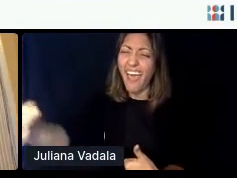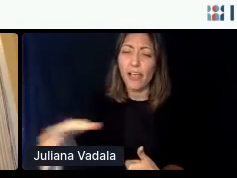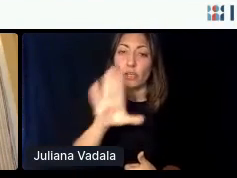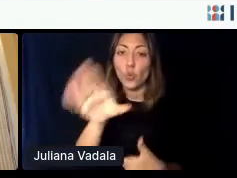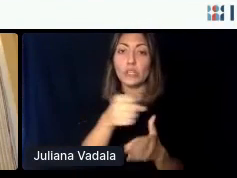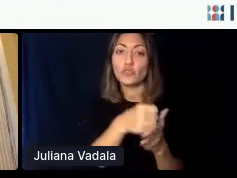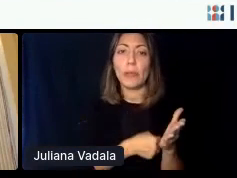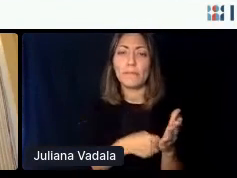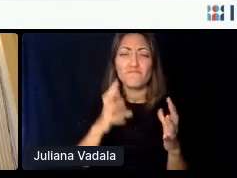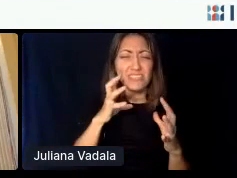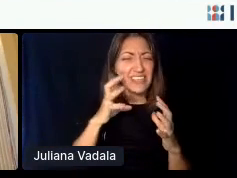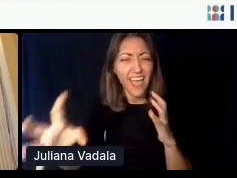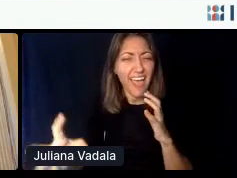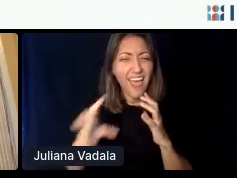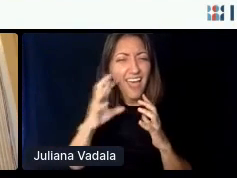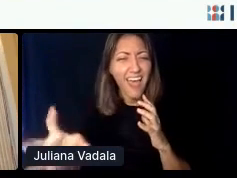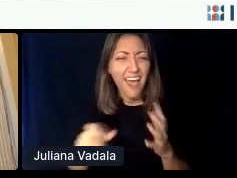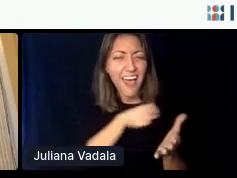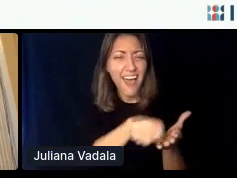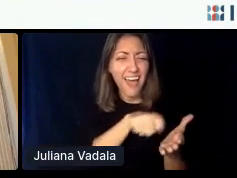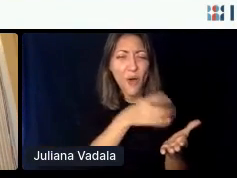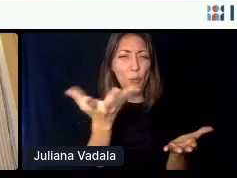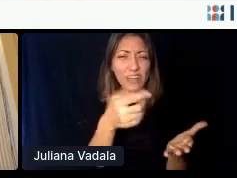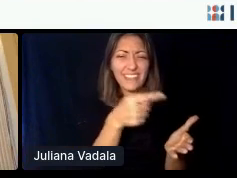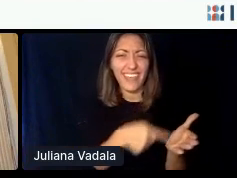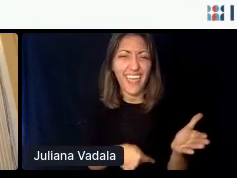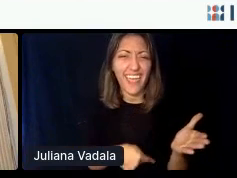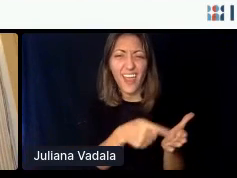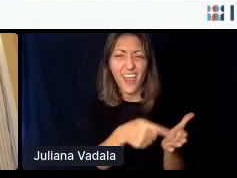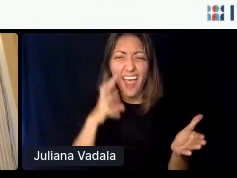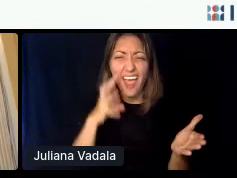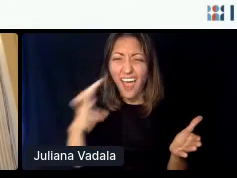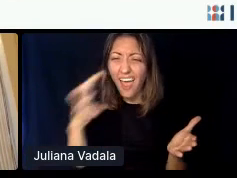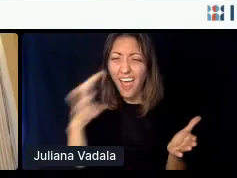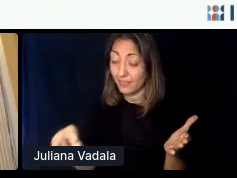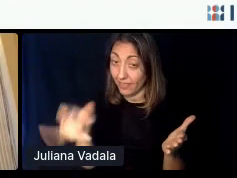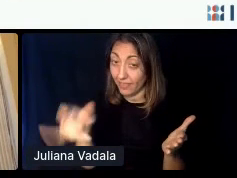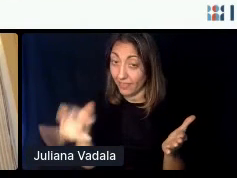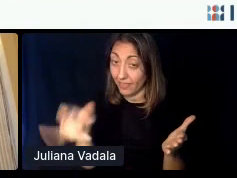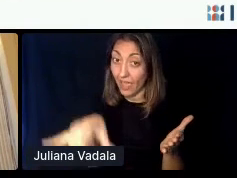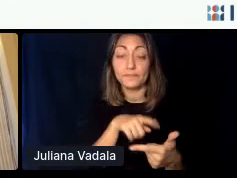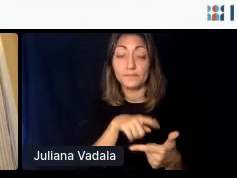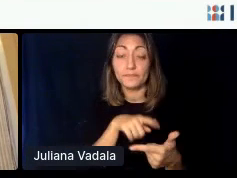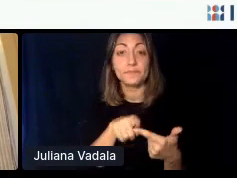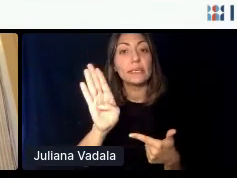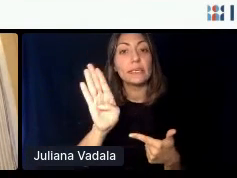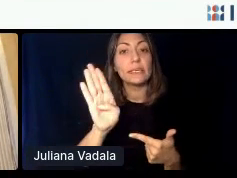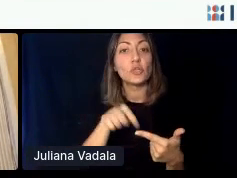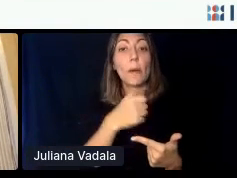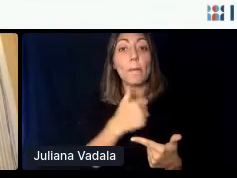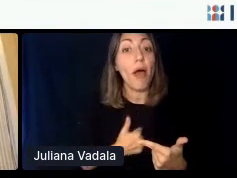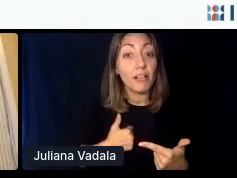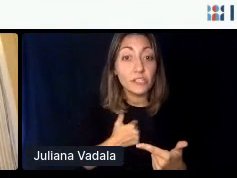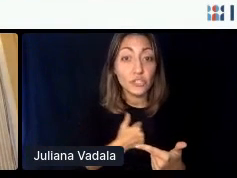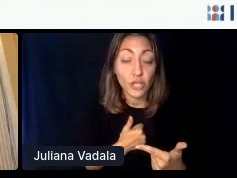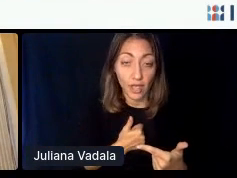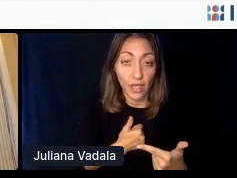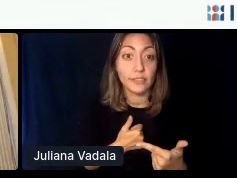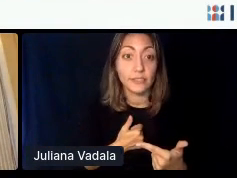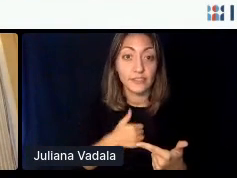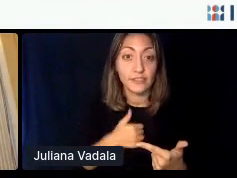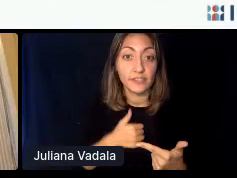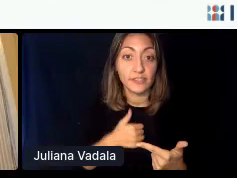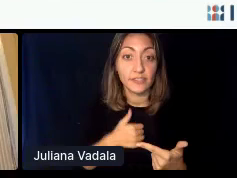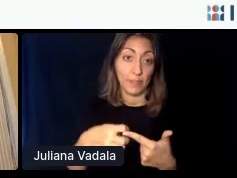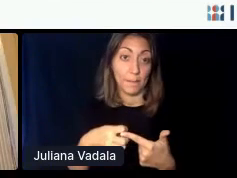top of your lungs. B, you apologize for the issue and intentionally speak more slowly